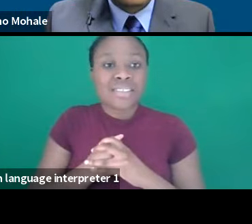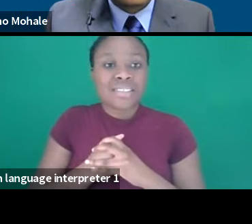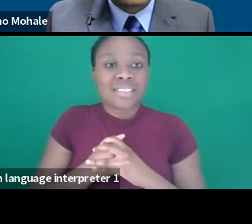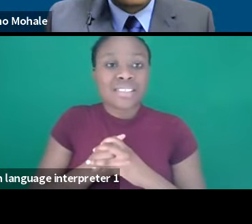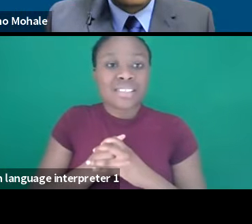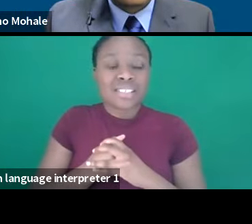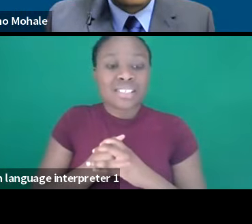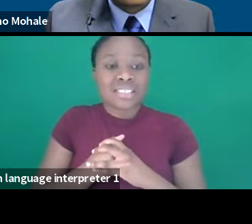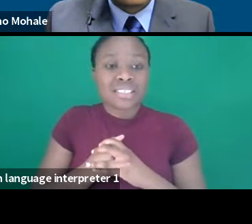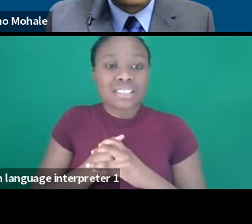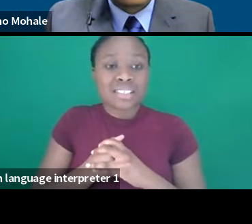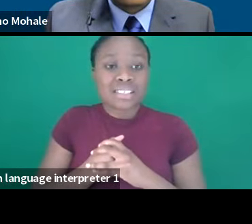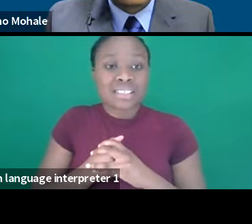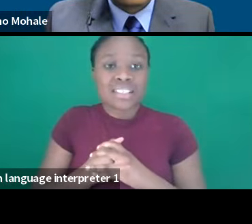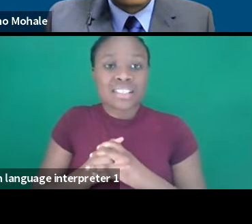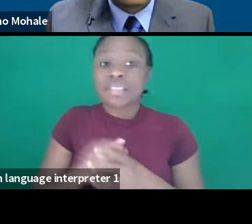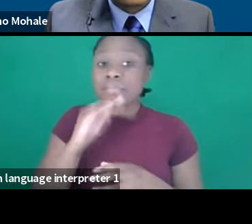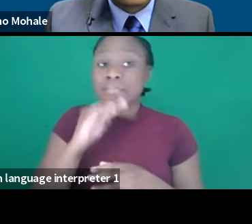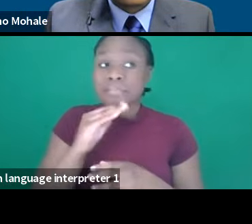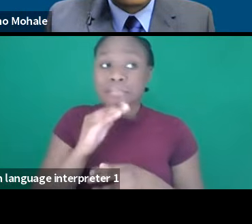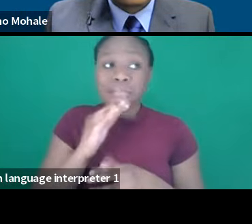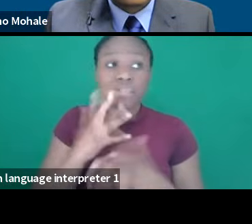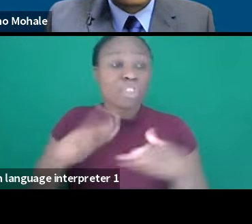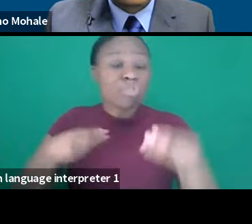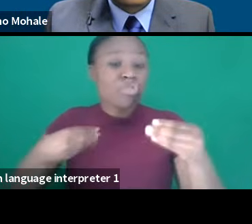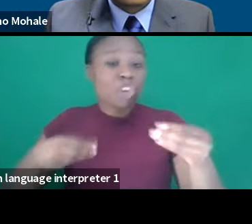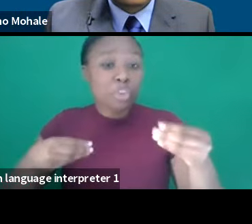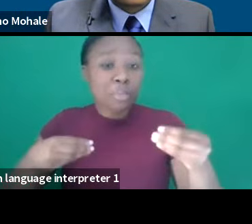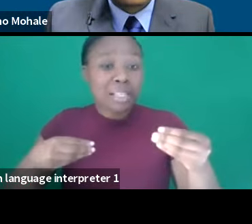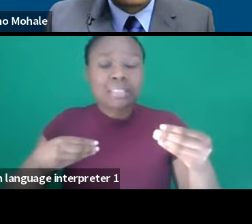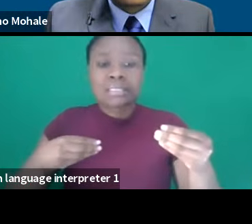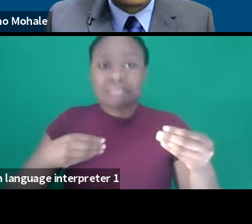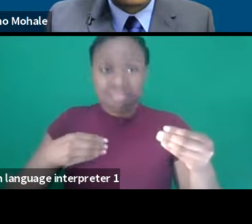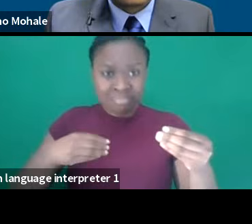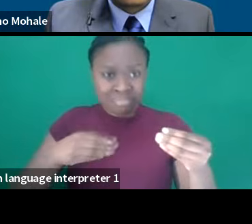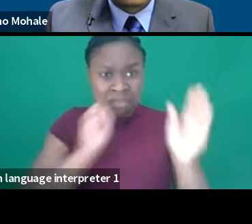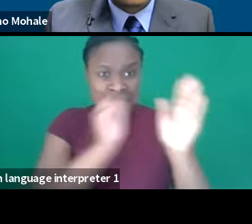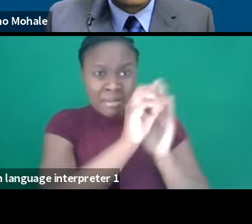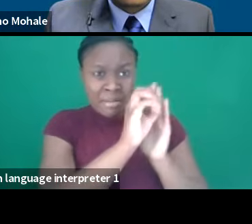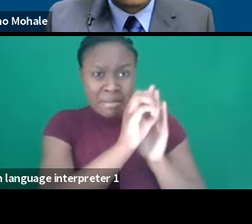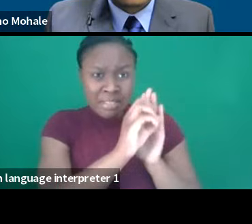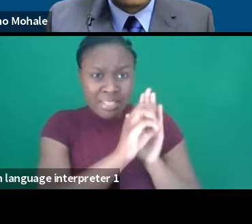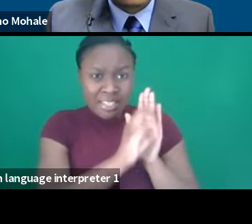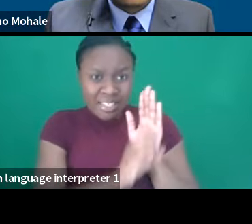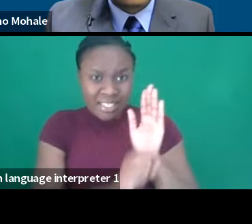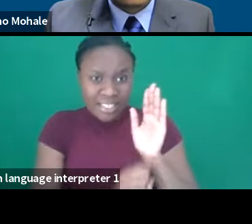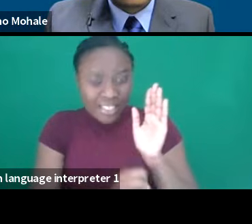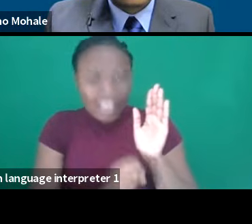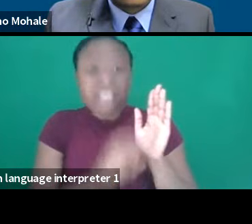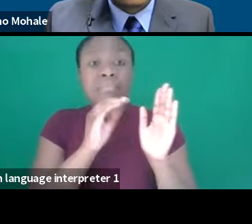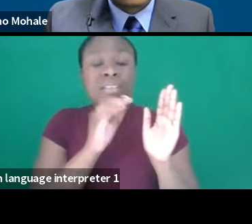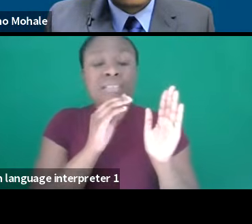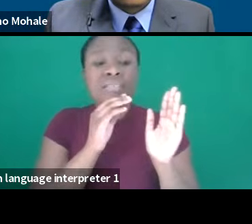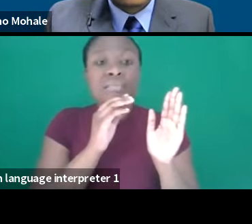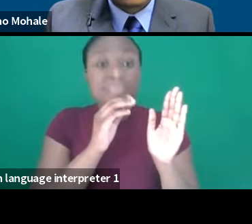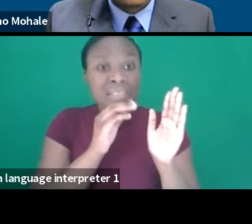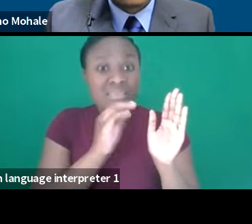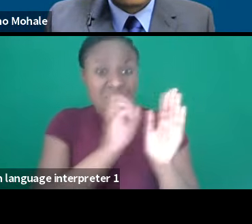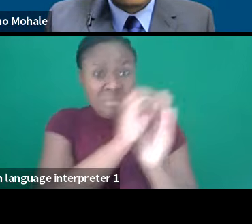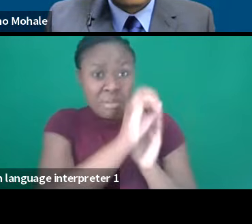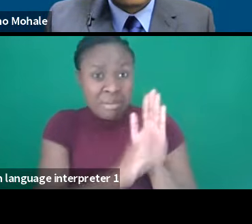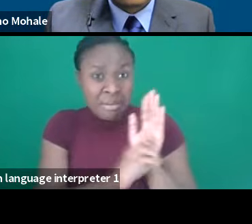upload supporting documents for items of income which are pre-populated by SARS on taxpayers' tax